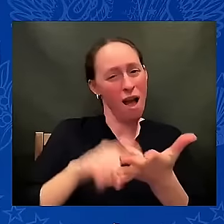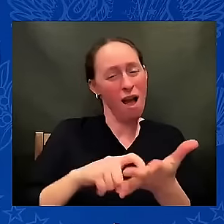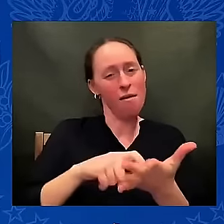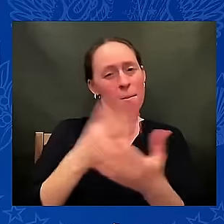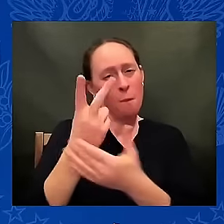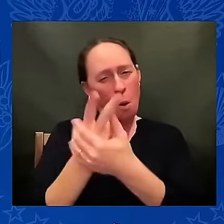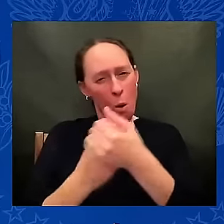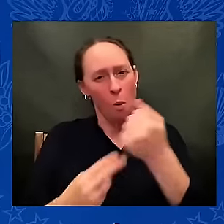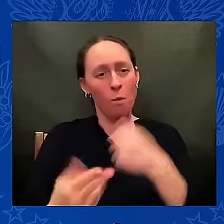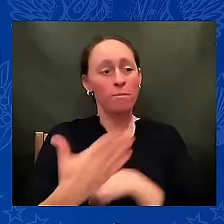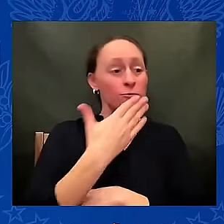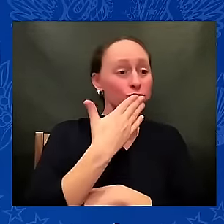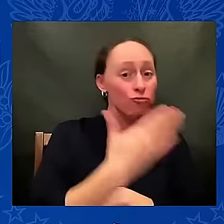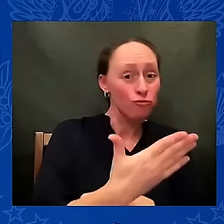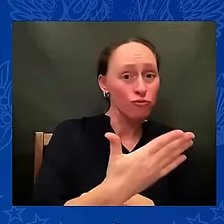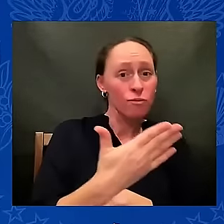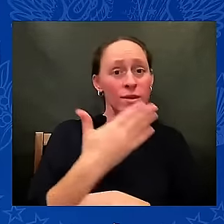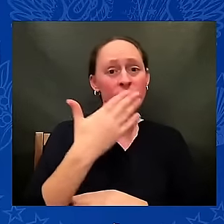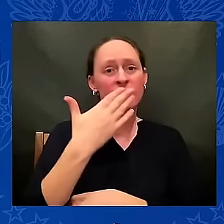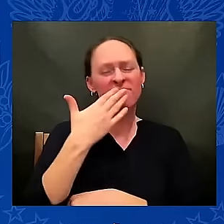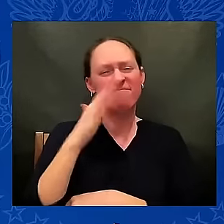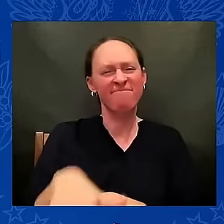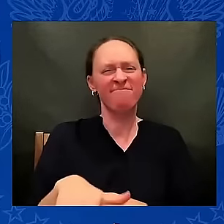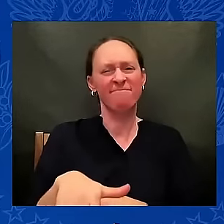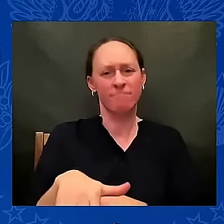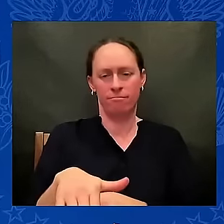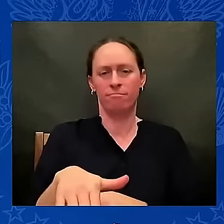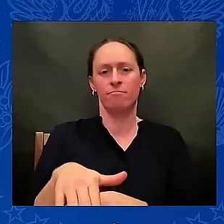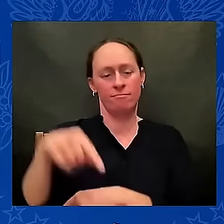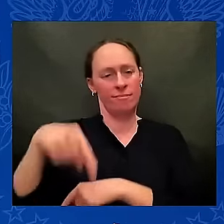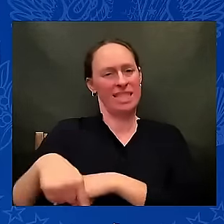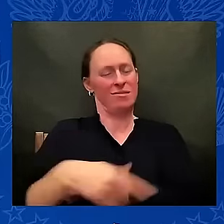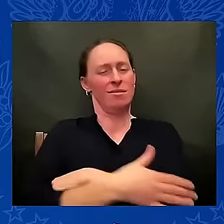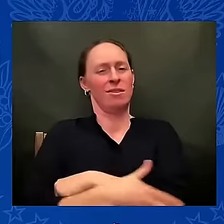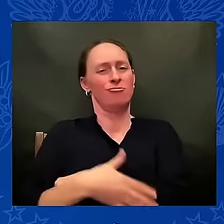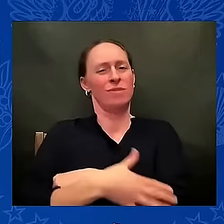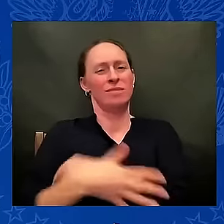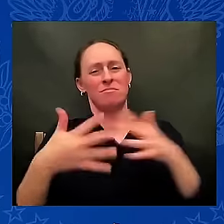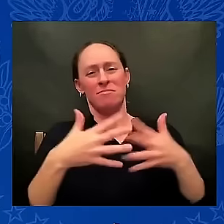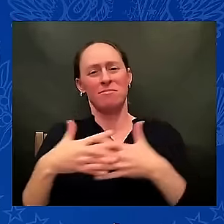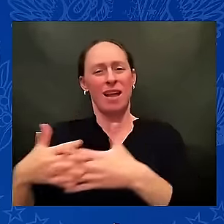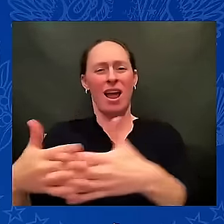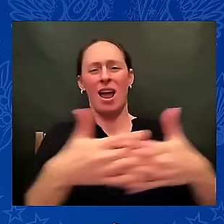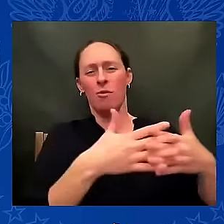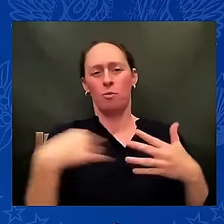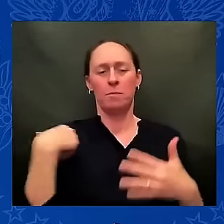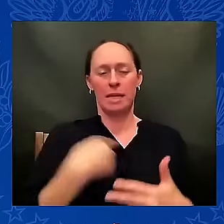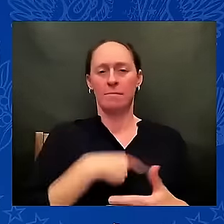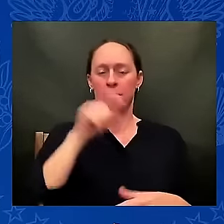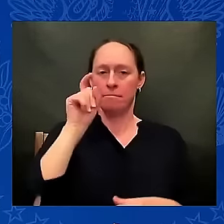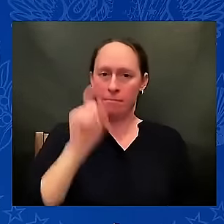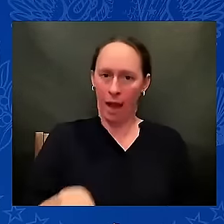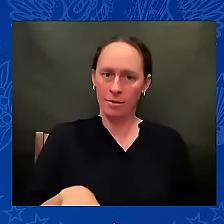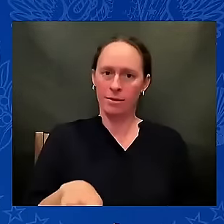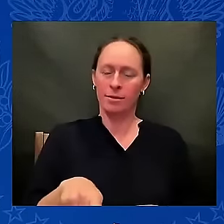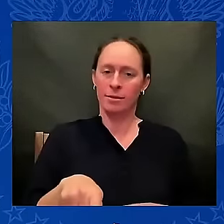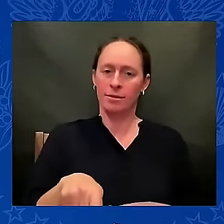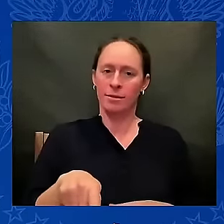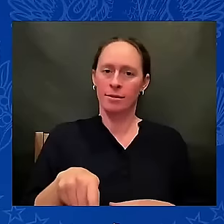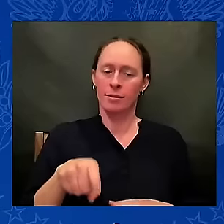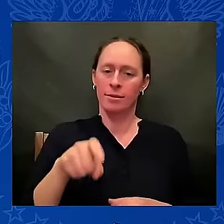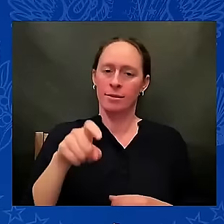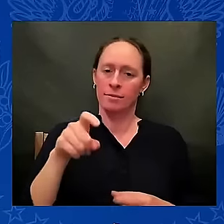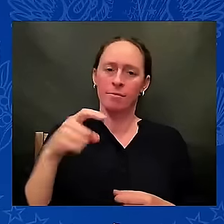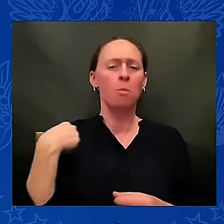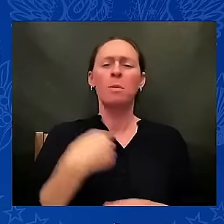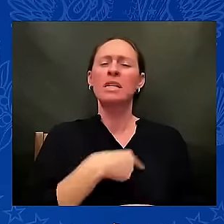That's what great nations do. We're a great nation. We're the greatest of nations. We do not erase history. We make history, we learn